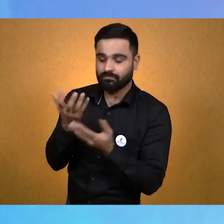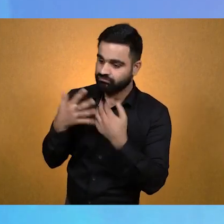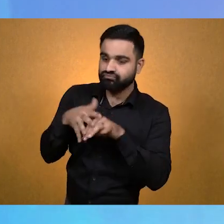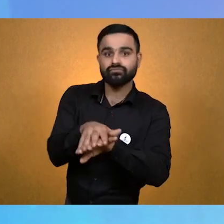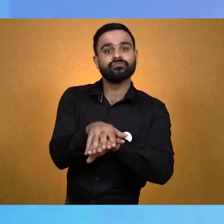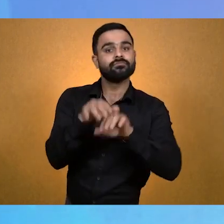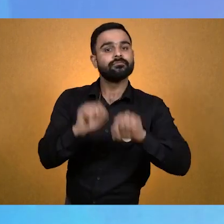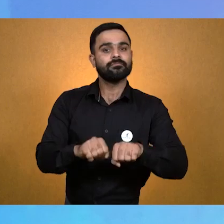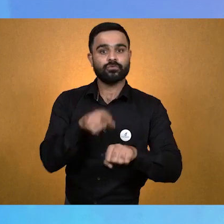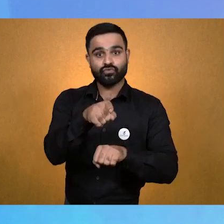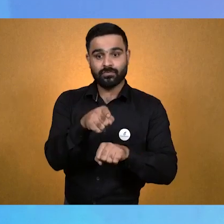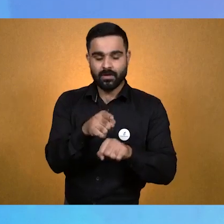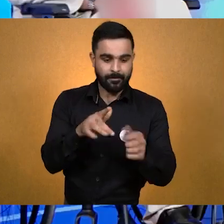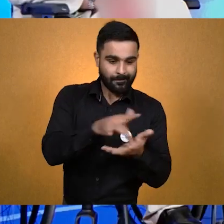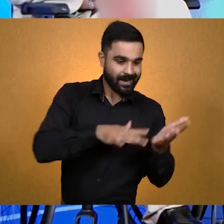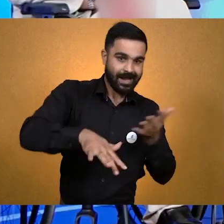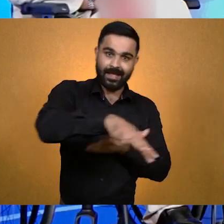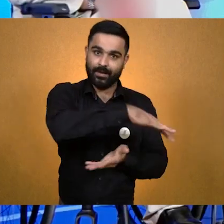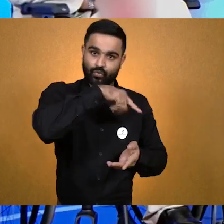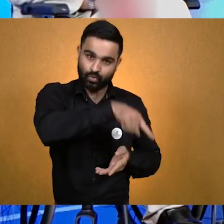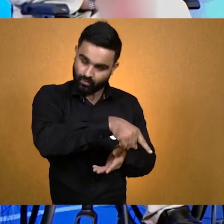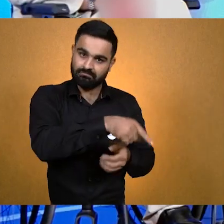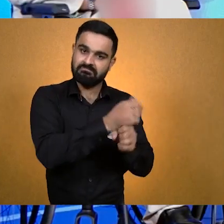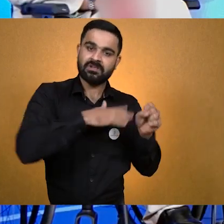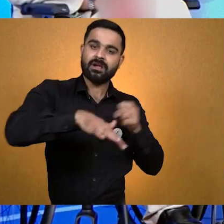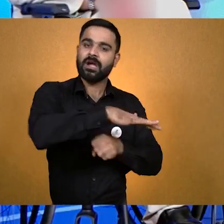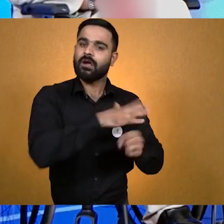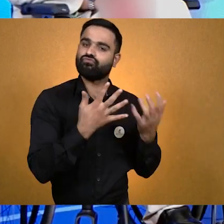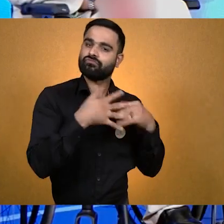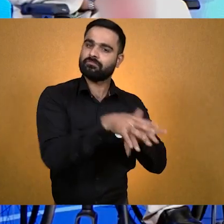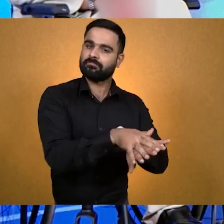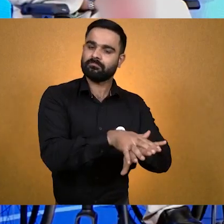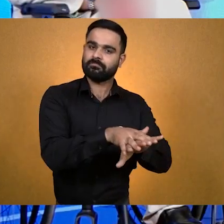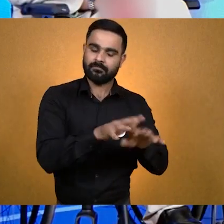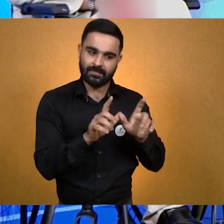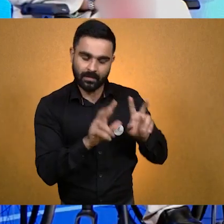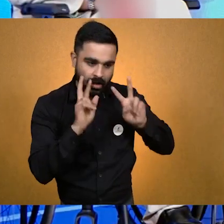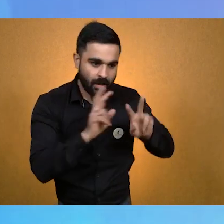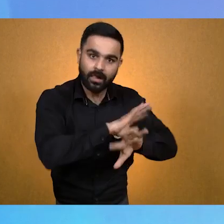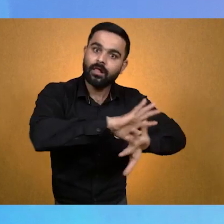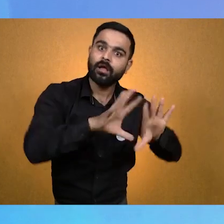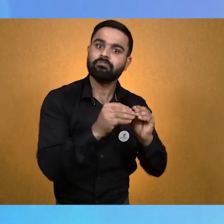And you also should have a playground that is inclusive. And you also have to take care of the security and other things.